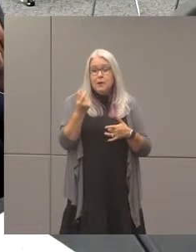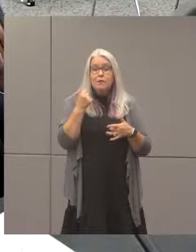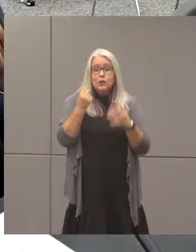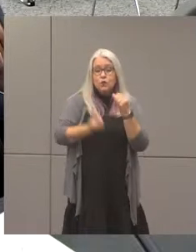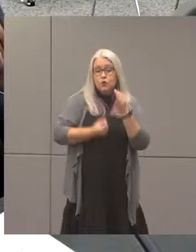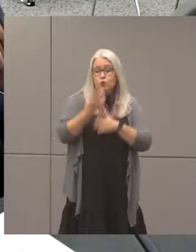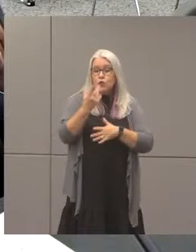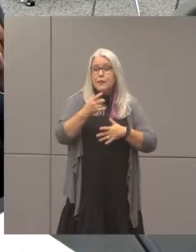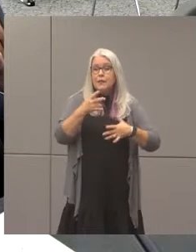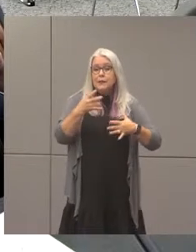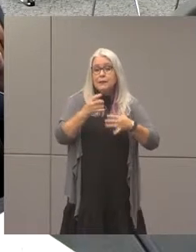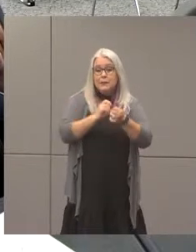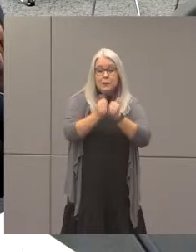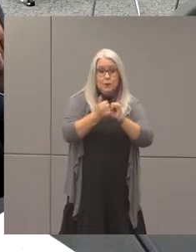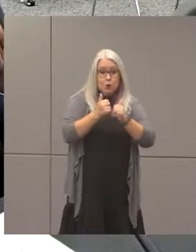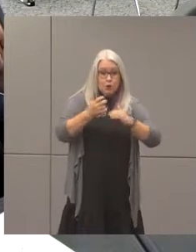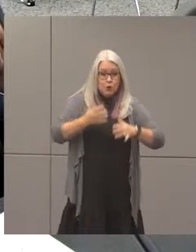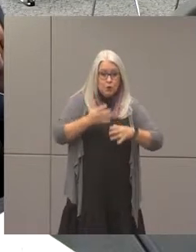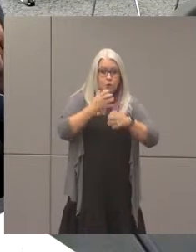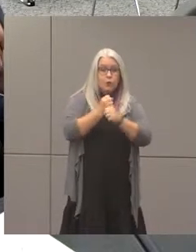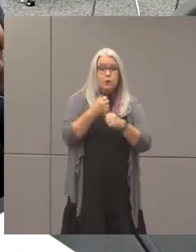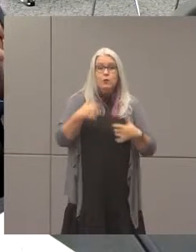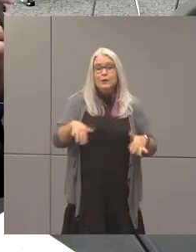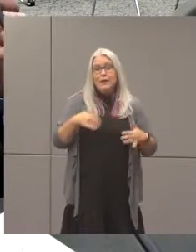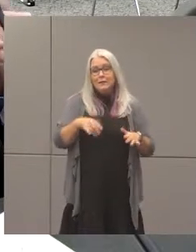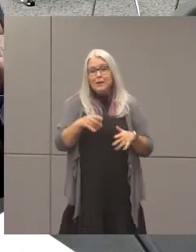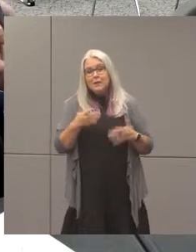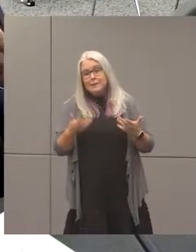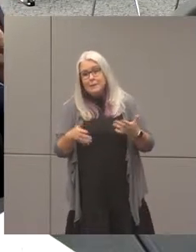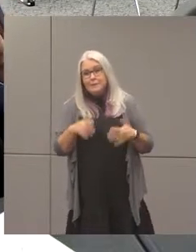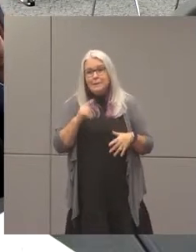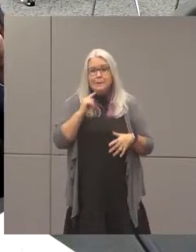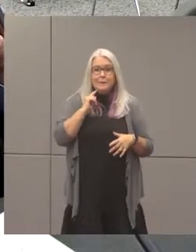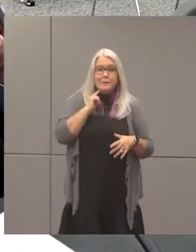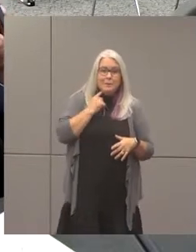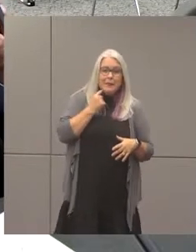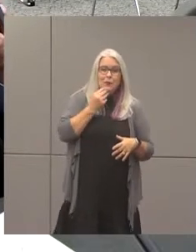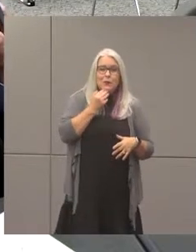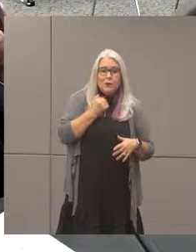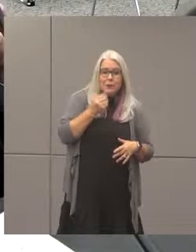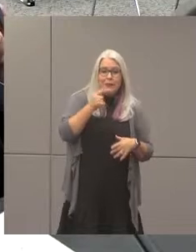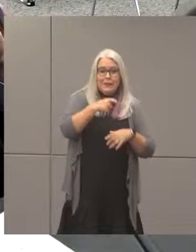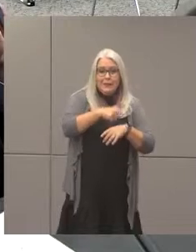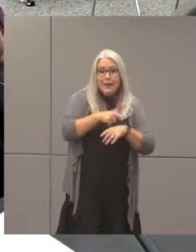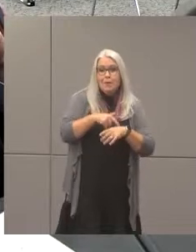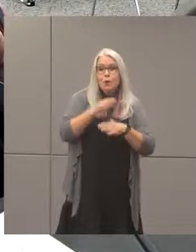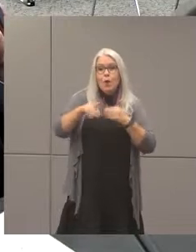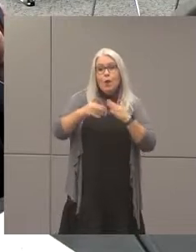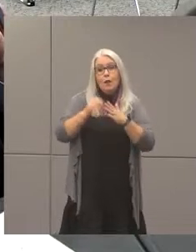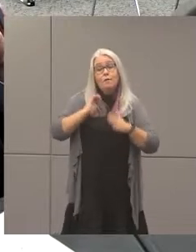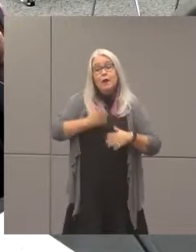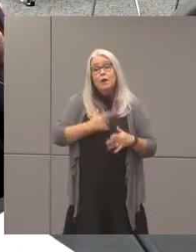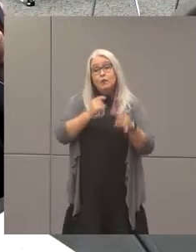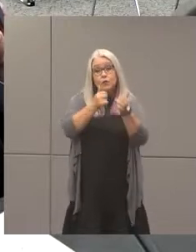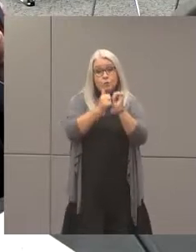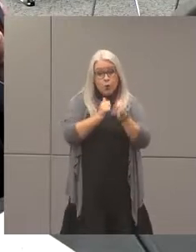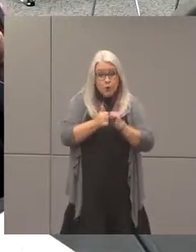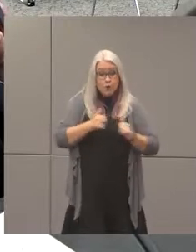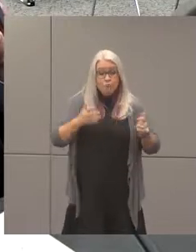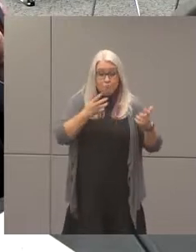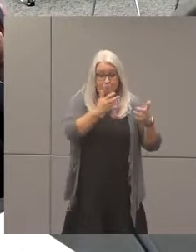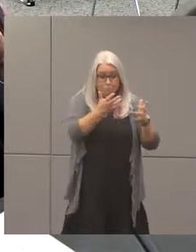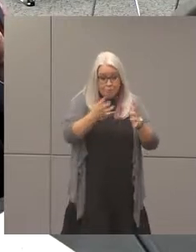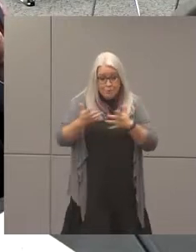quickly. This is a bittersweet time of the year. It's bitter because all of our sports seasons are over, our spring sports have wrapped